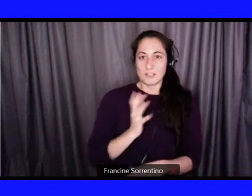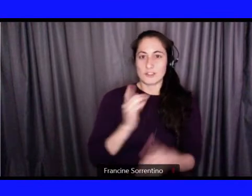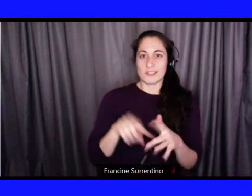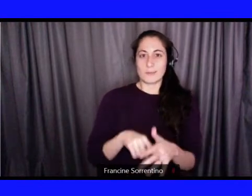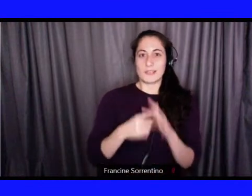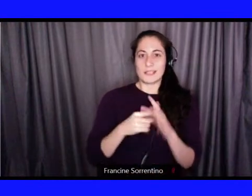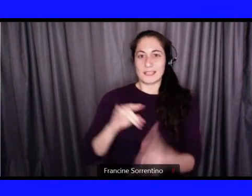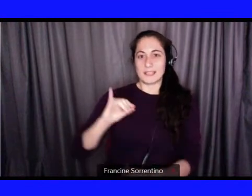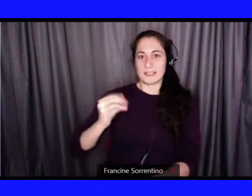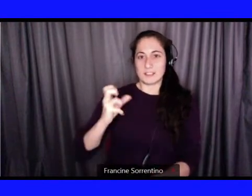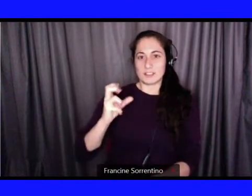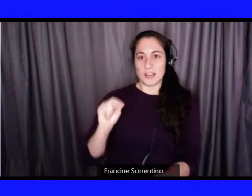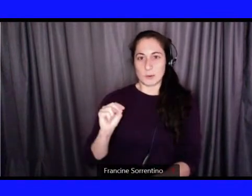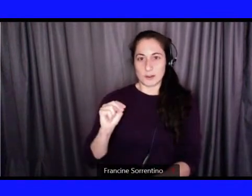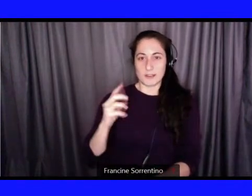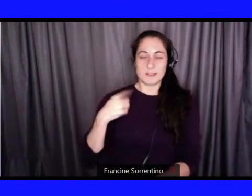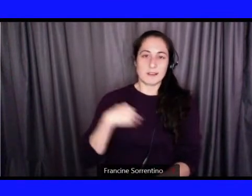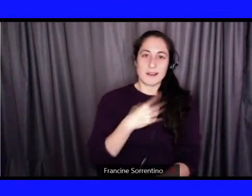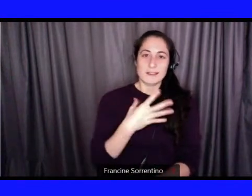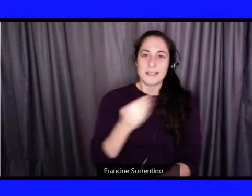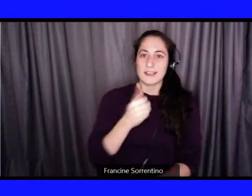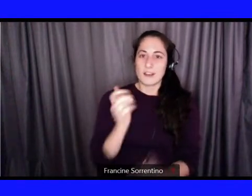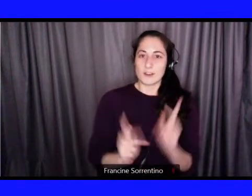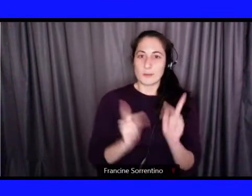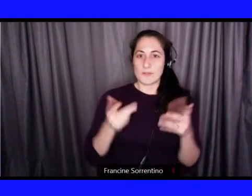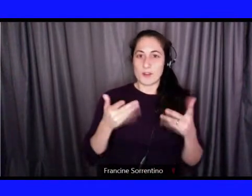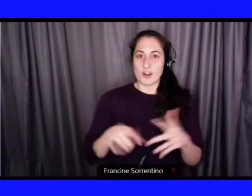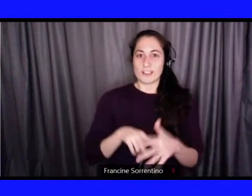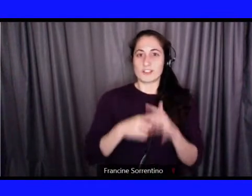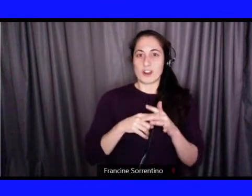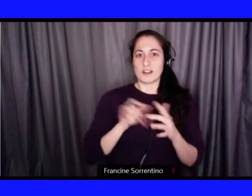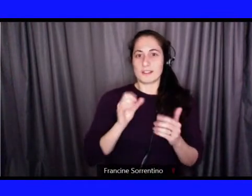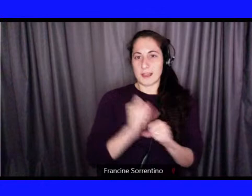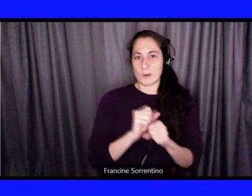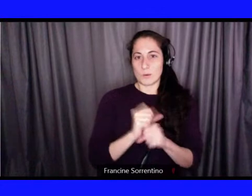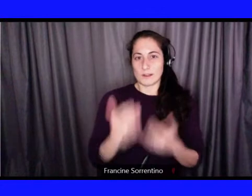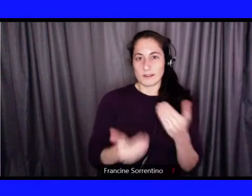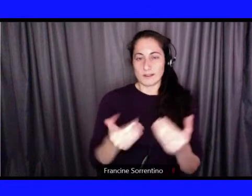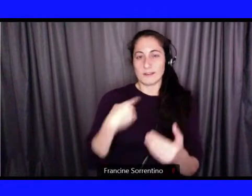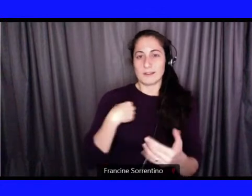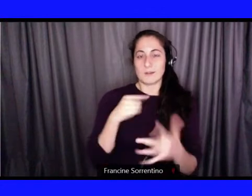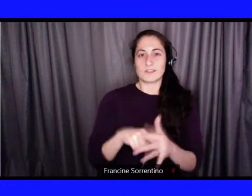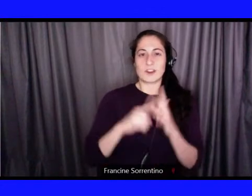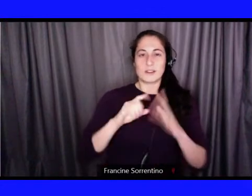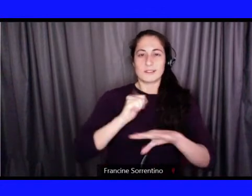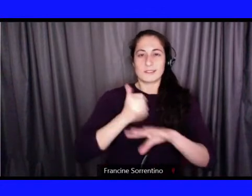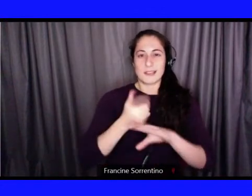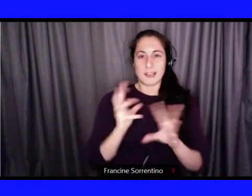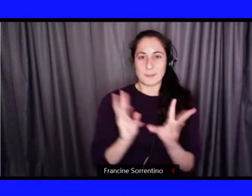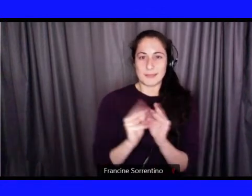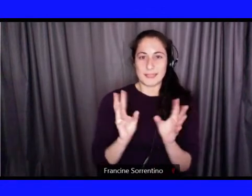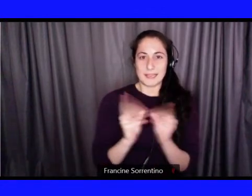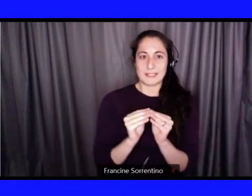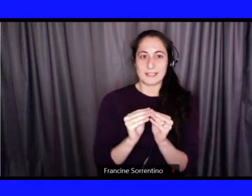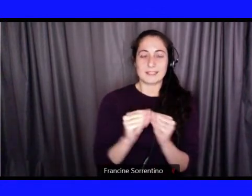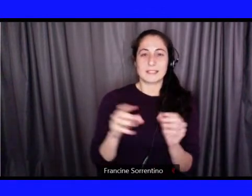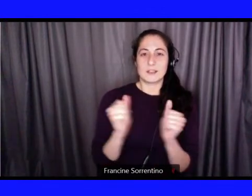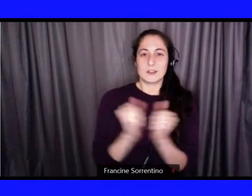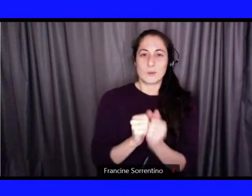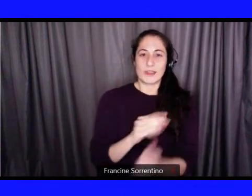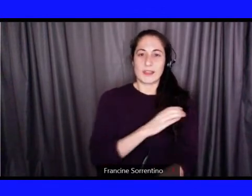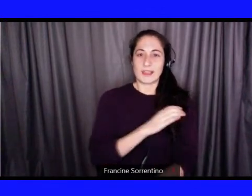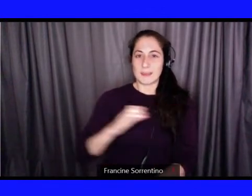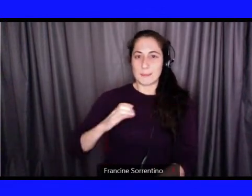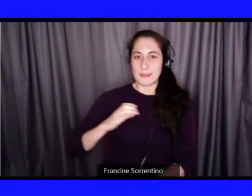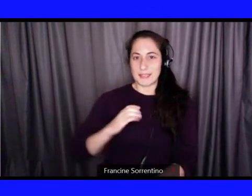won the election, as did most of the citywide races. I think it's going to be, we're I feel like broken record, but in terms of